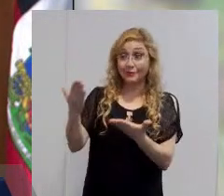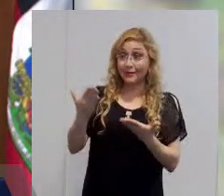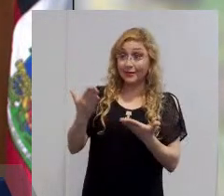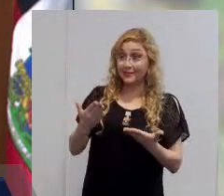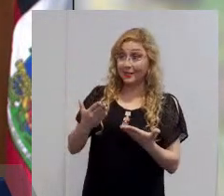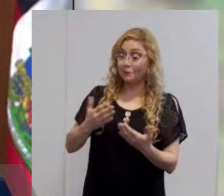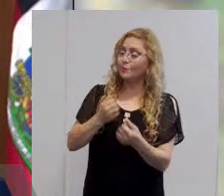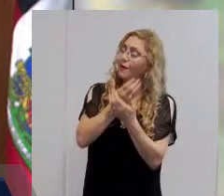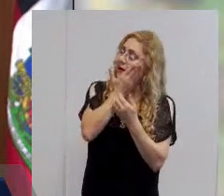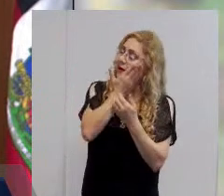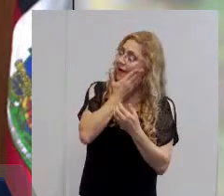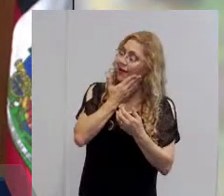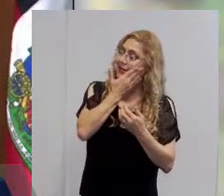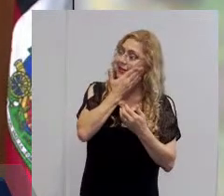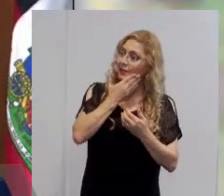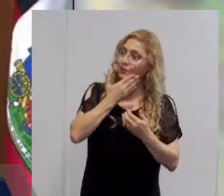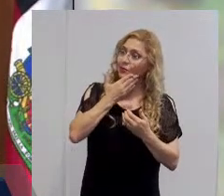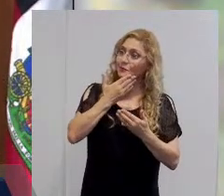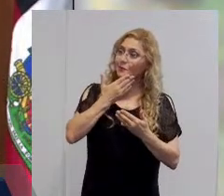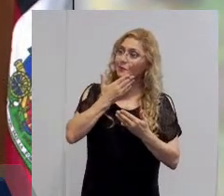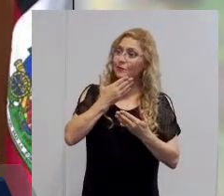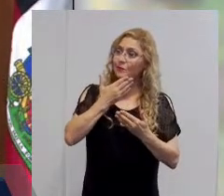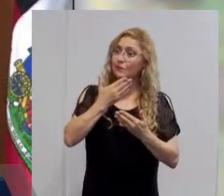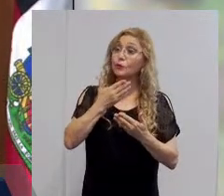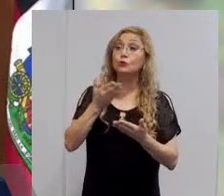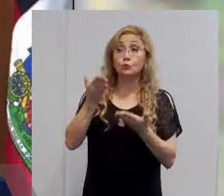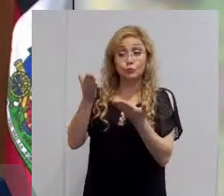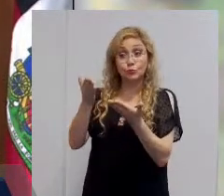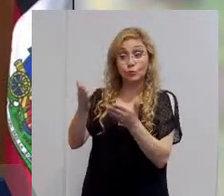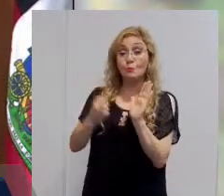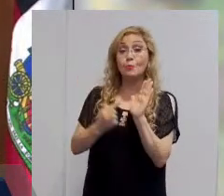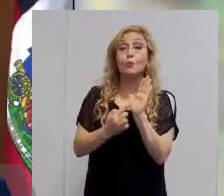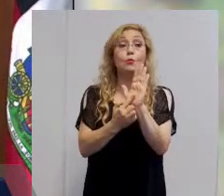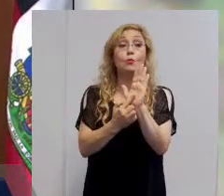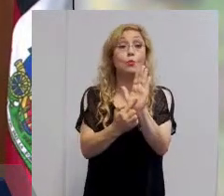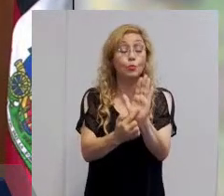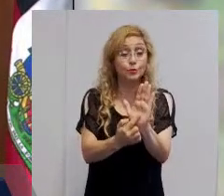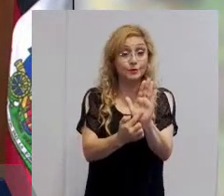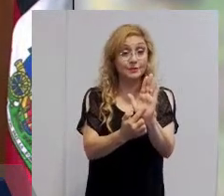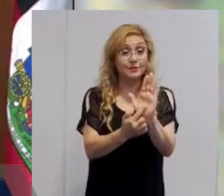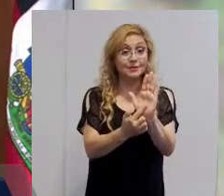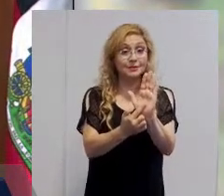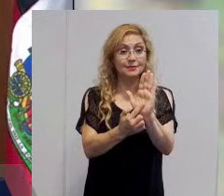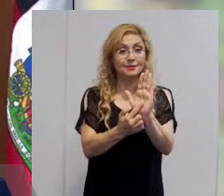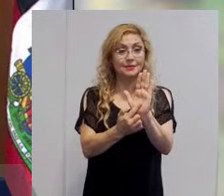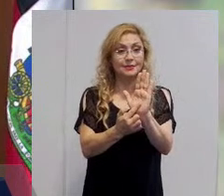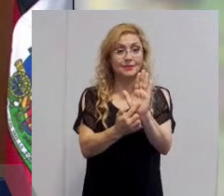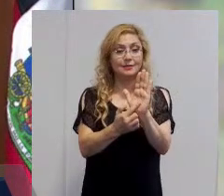are very pleased to have been